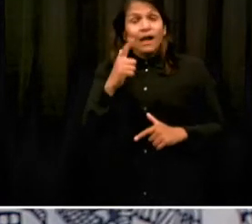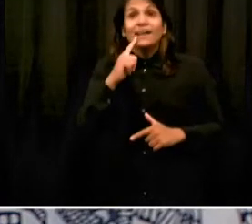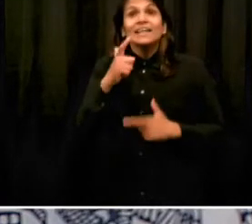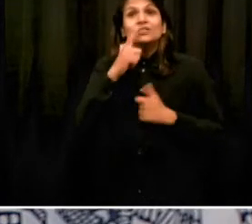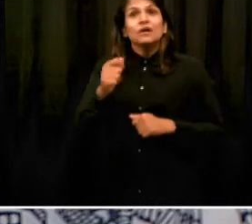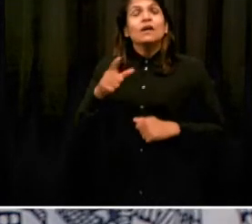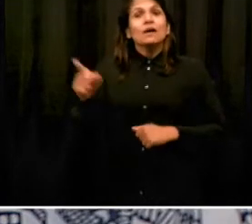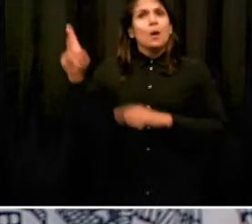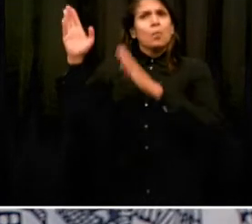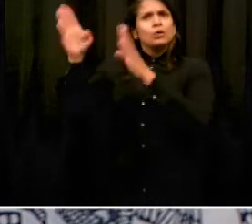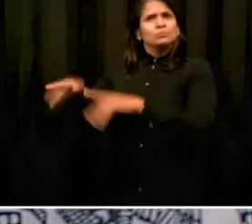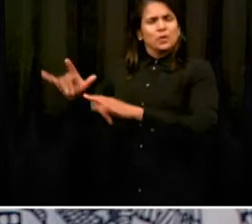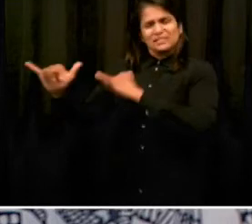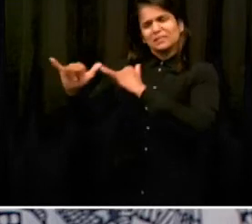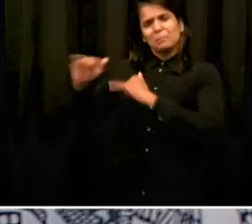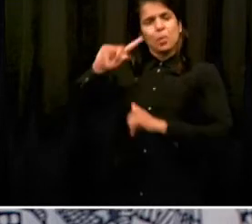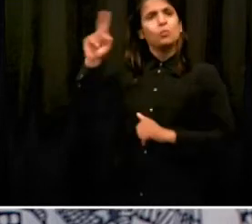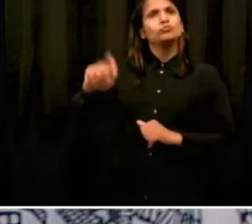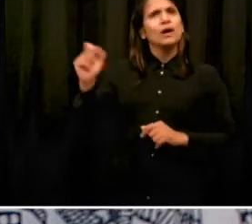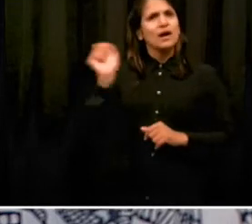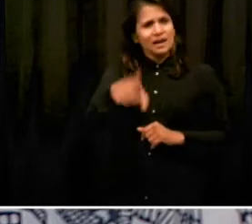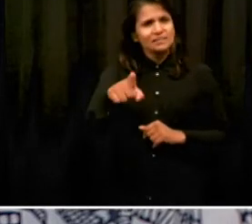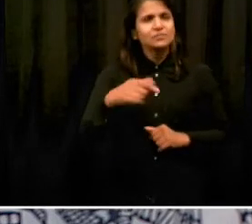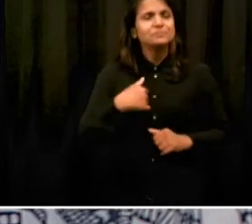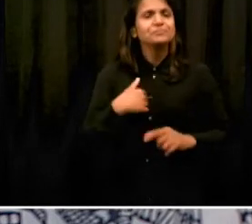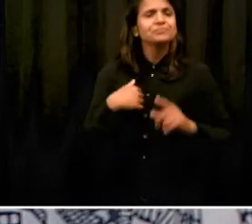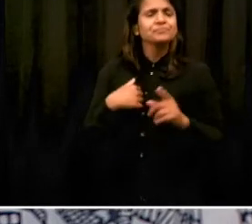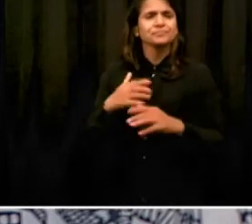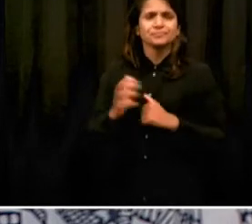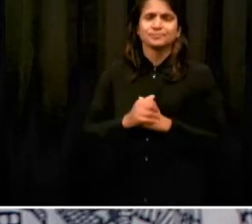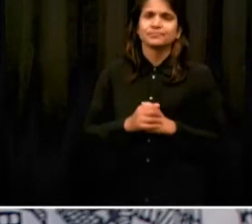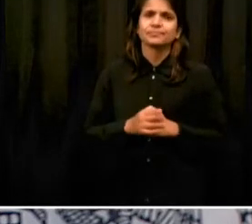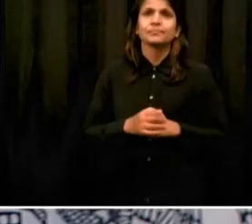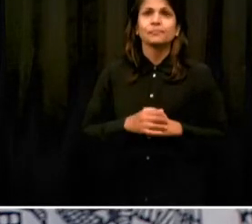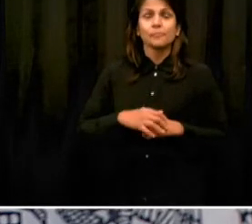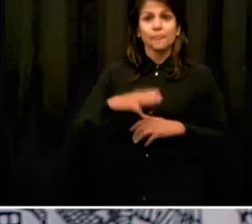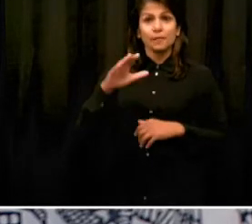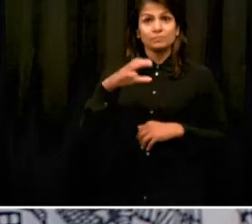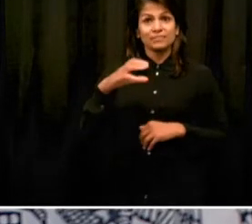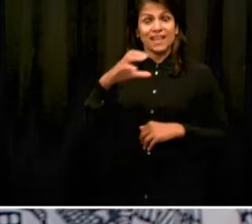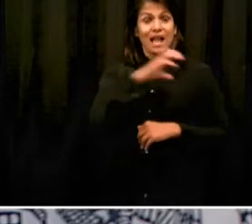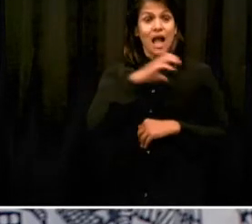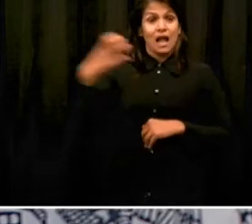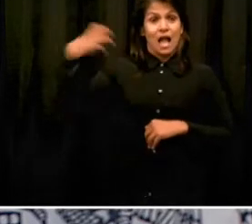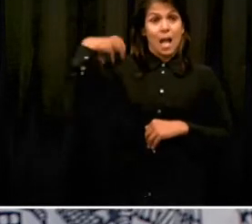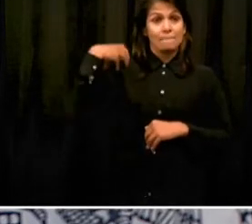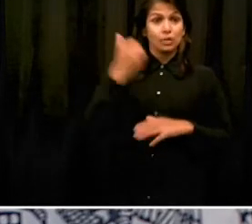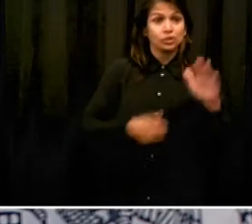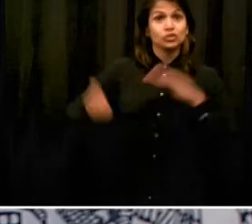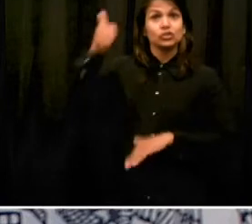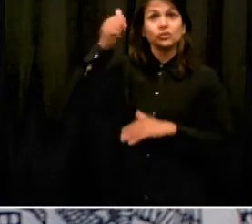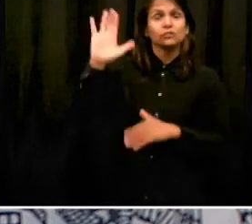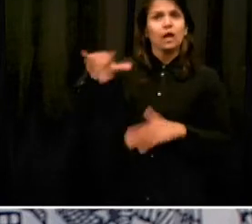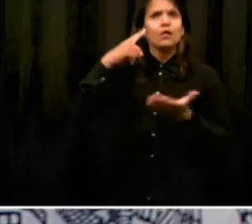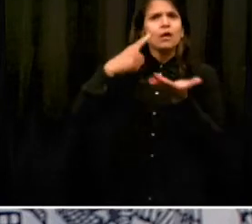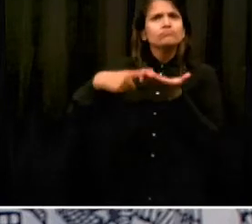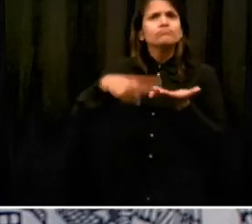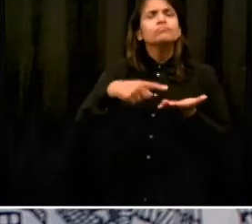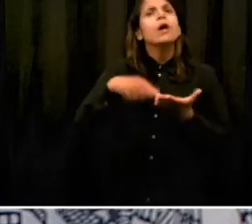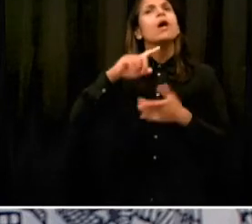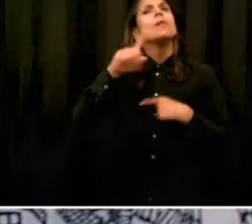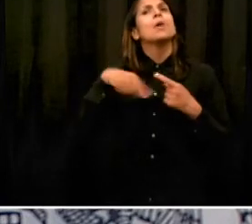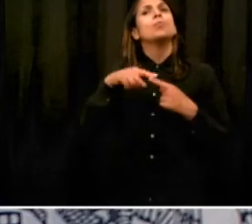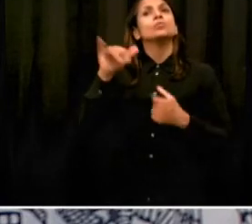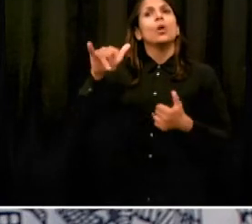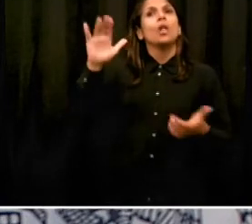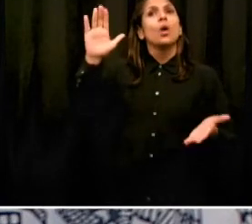commissioner said this morning the reduction of overtime, reduction of cops, the recidivist criminals are a big